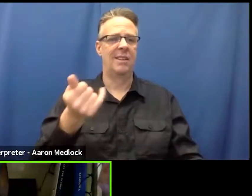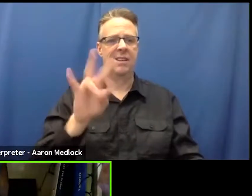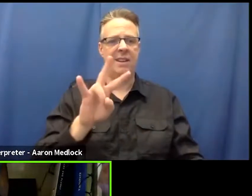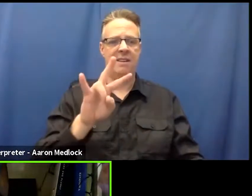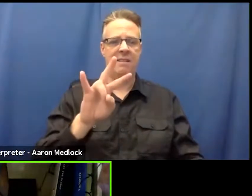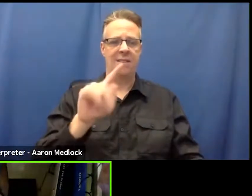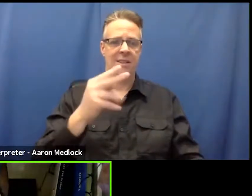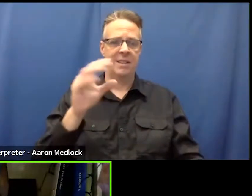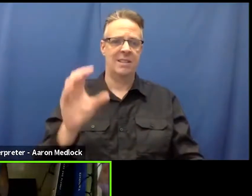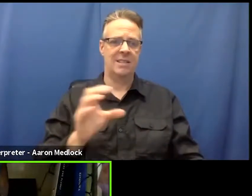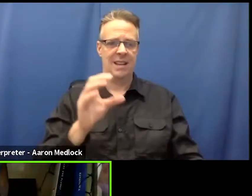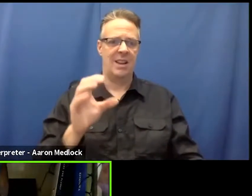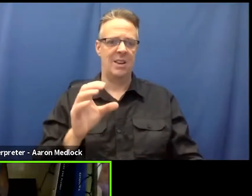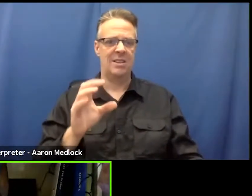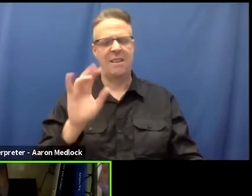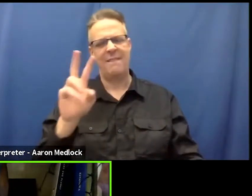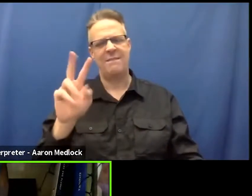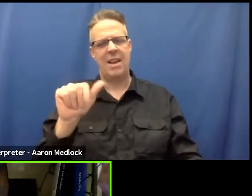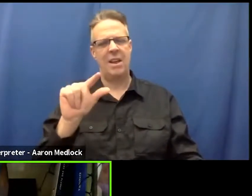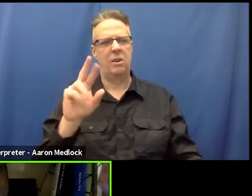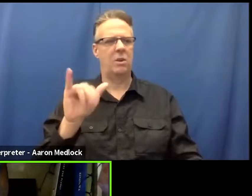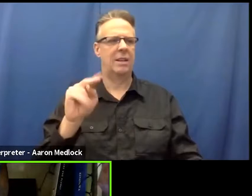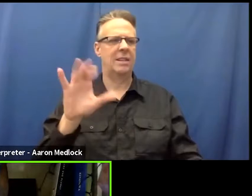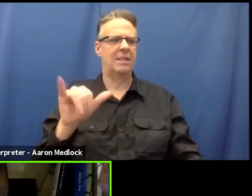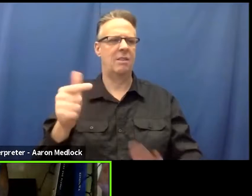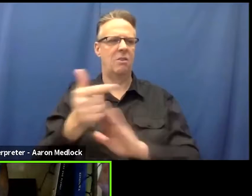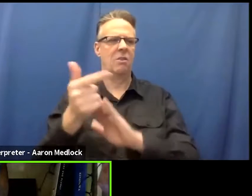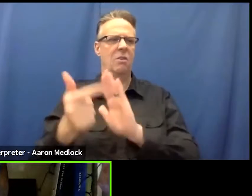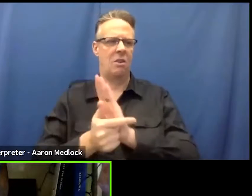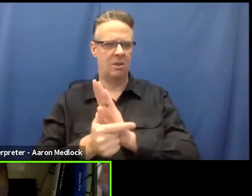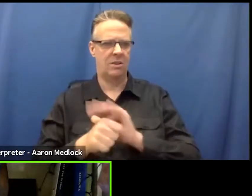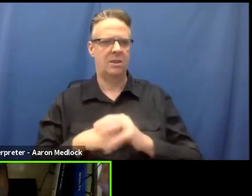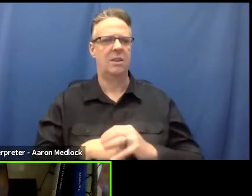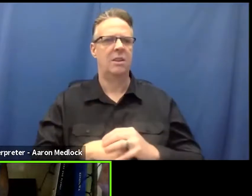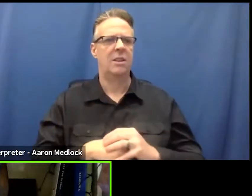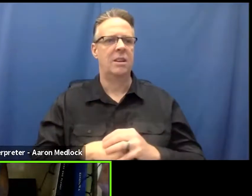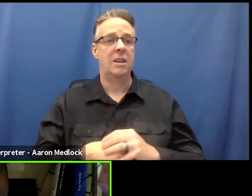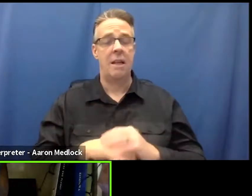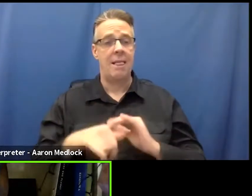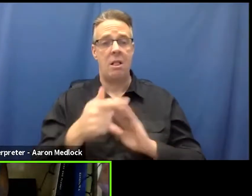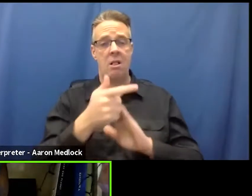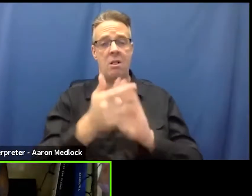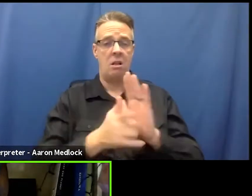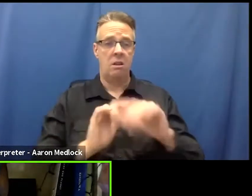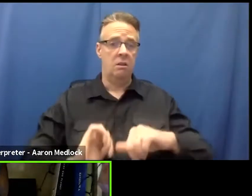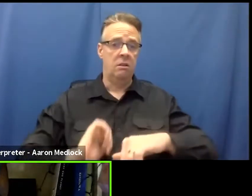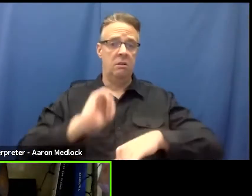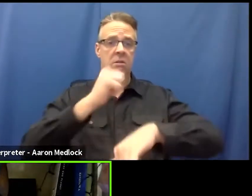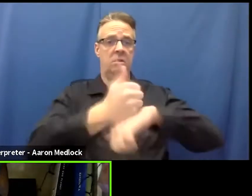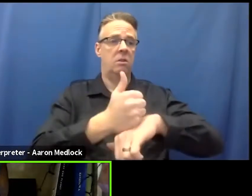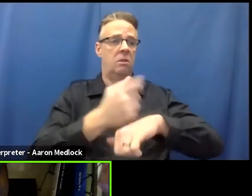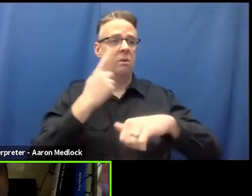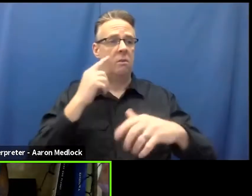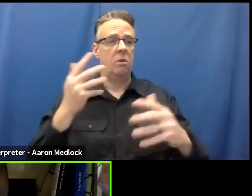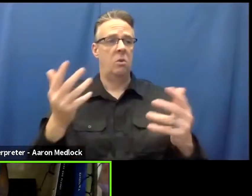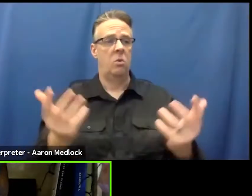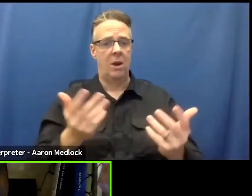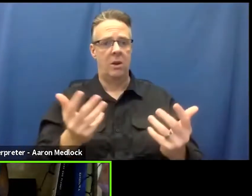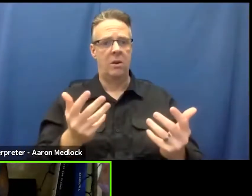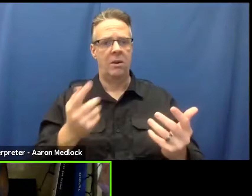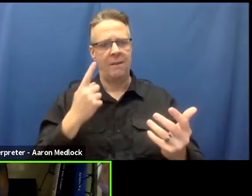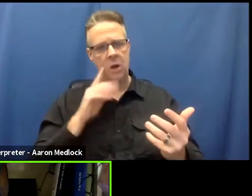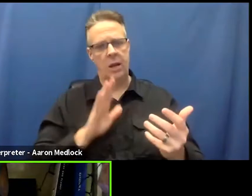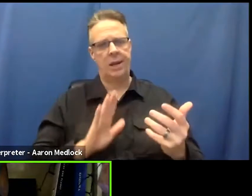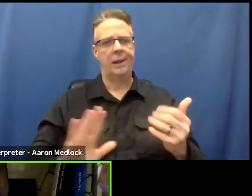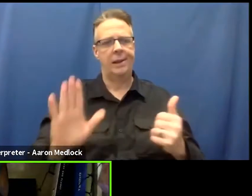century vagrancy laws. And these laws were put in place to deal with